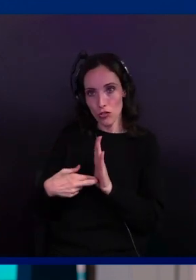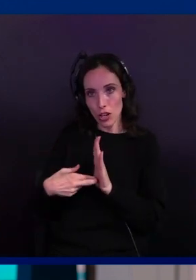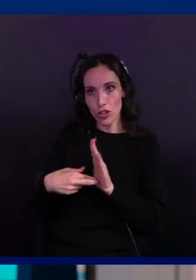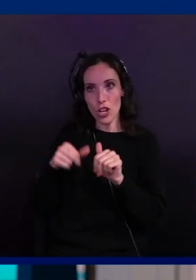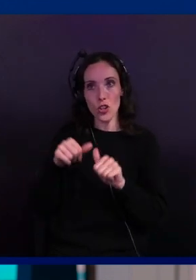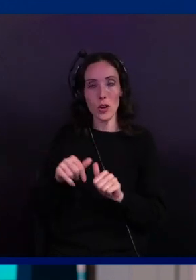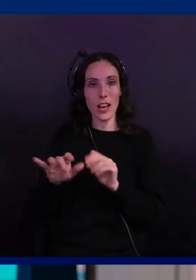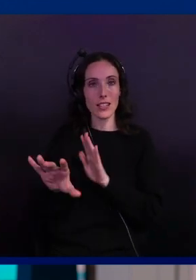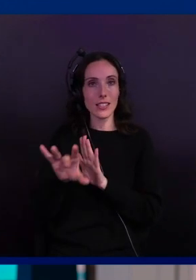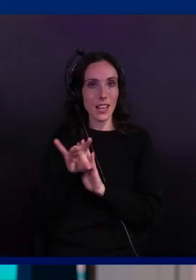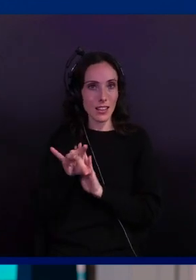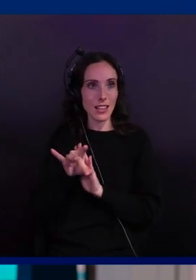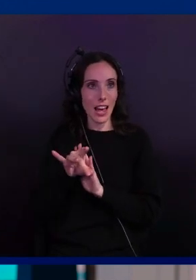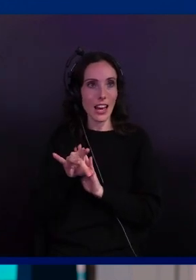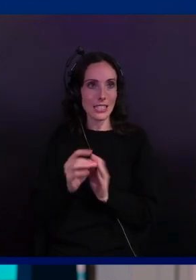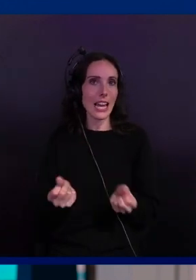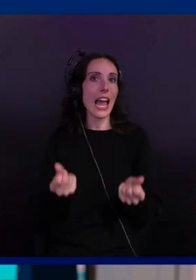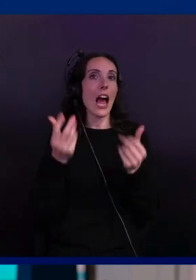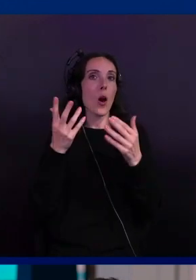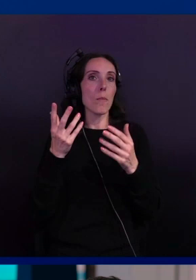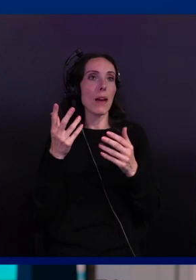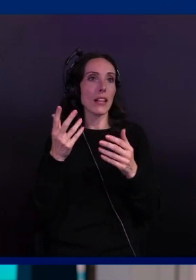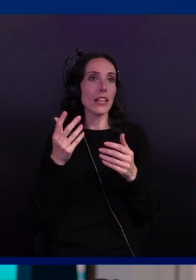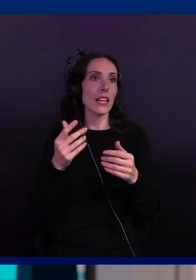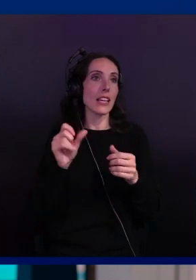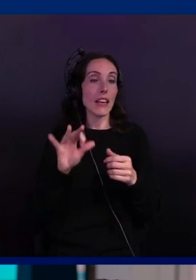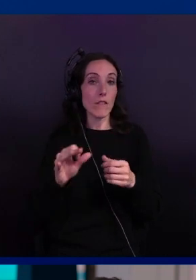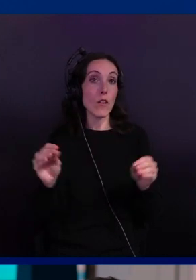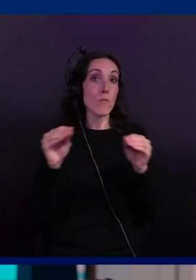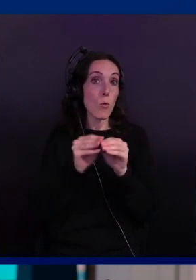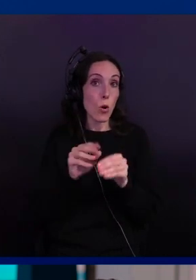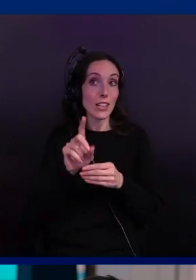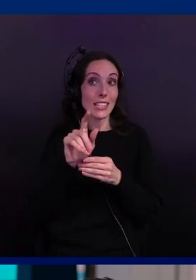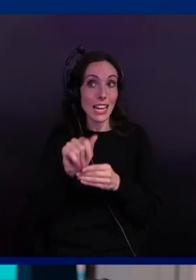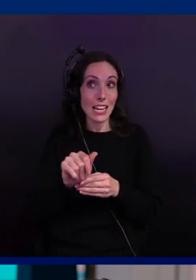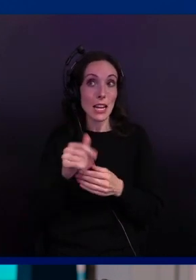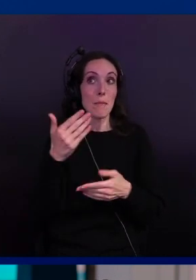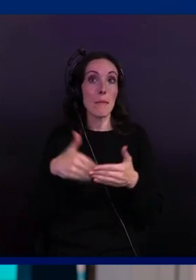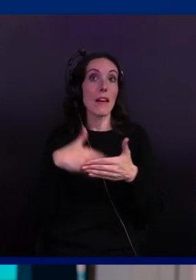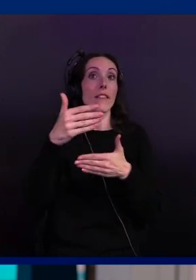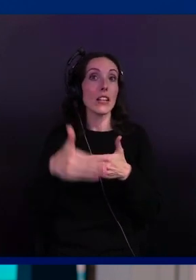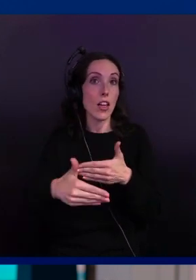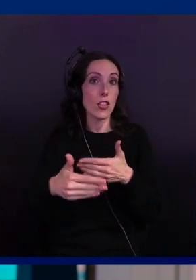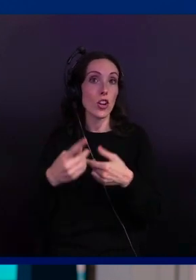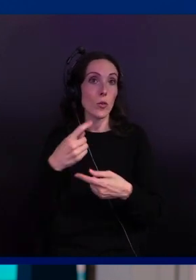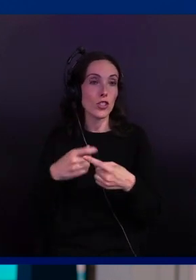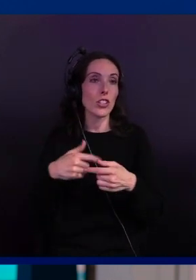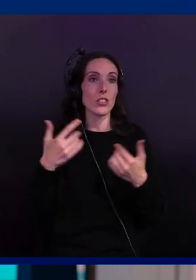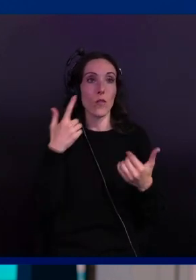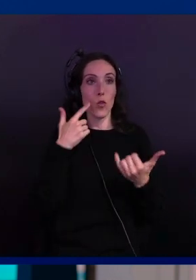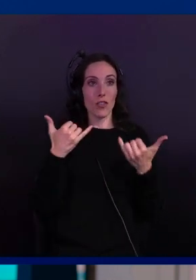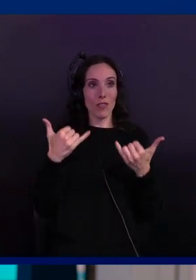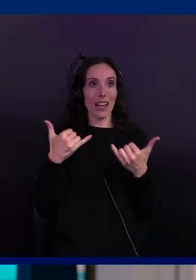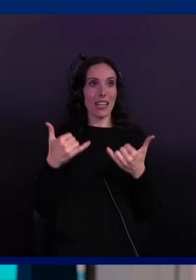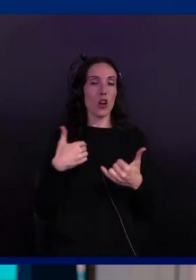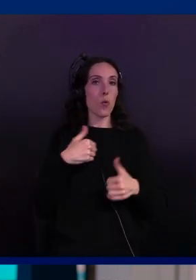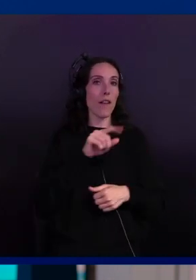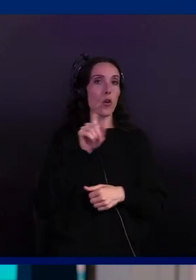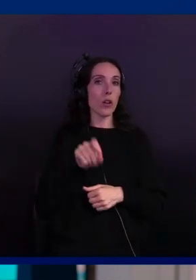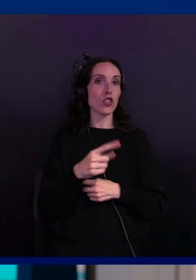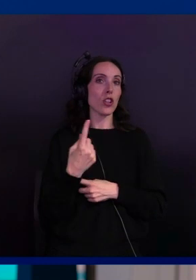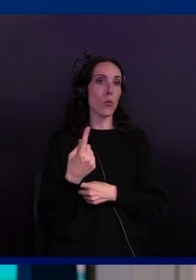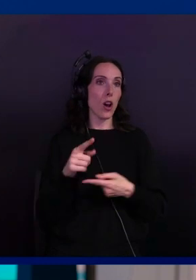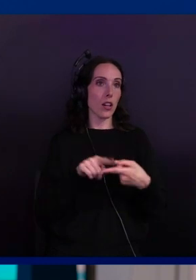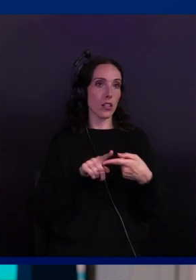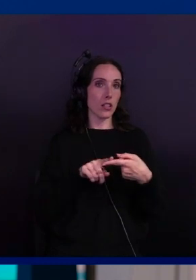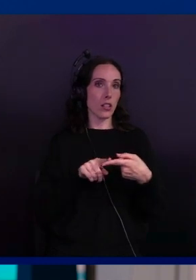version. You can have n number of version. Once you get more data, you retrain the model. It could be another version. For this example, you are taking version 1. The first